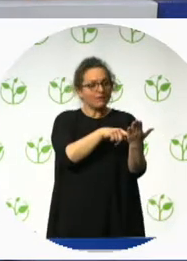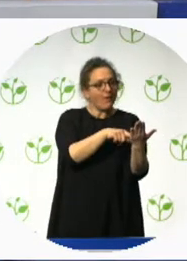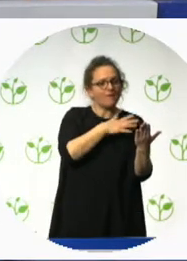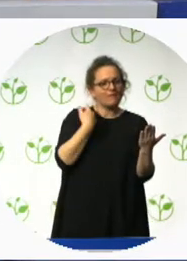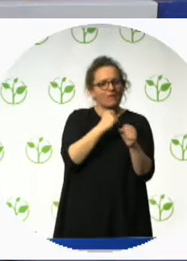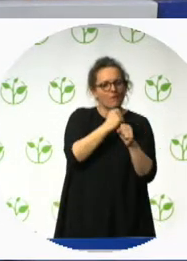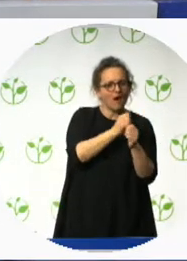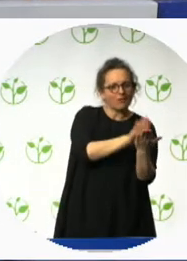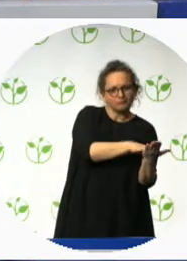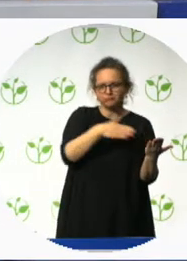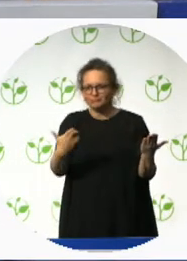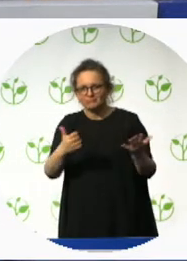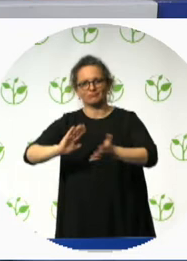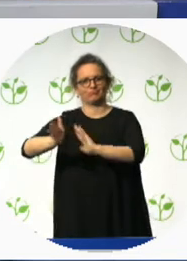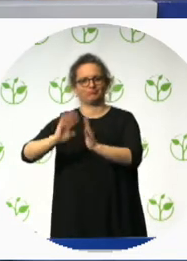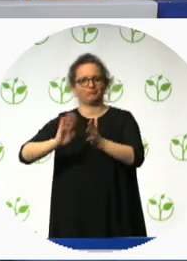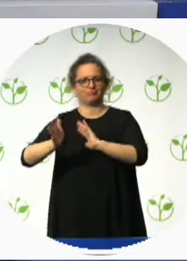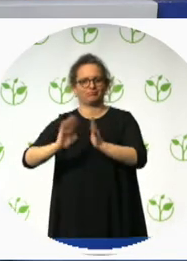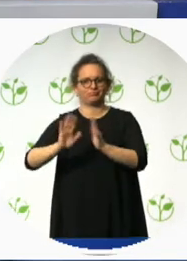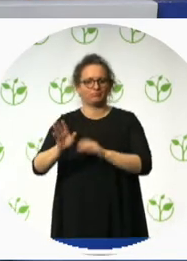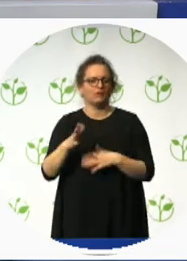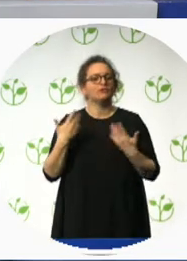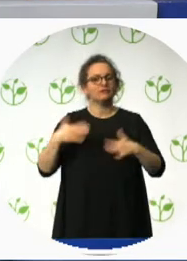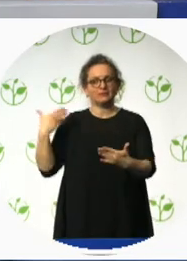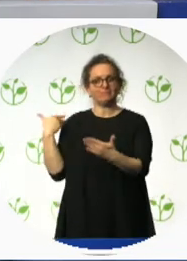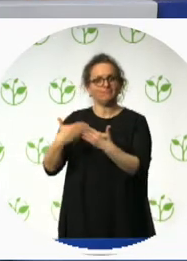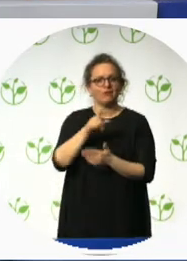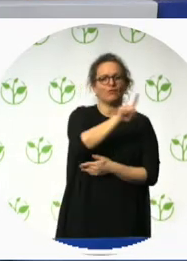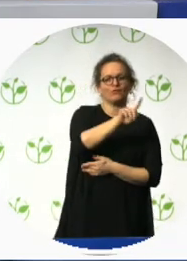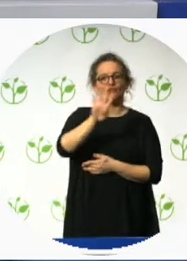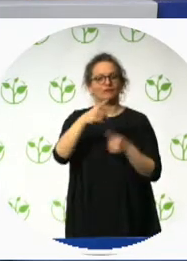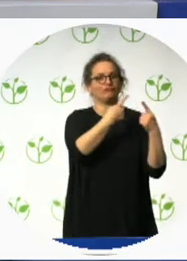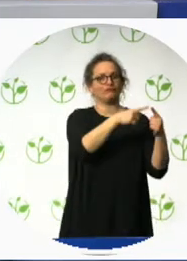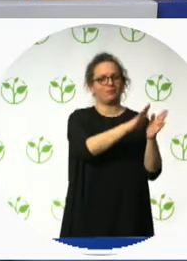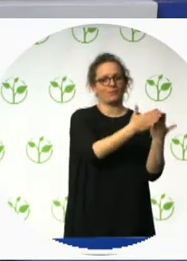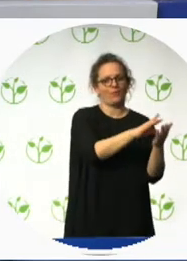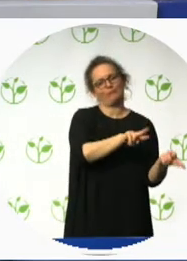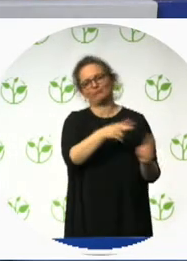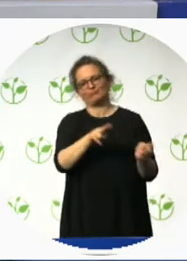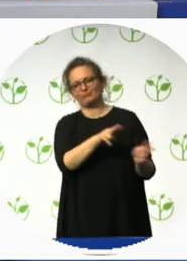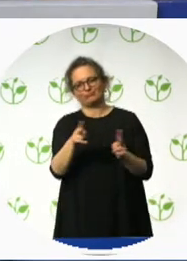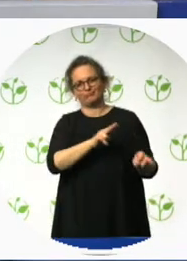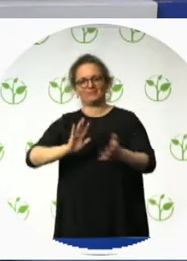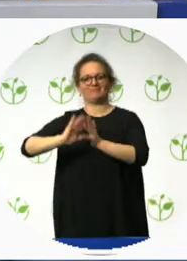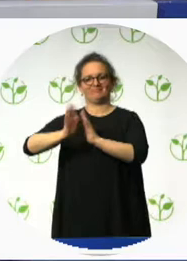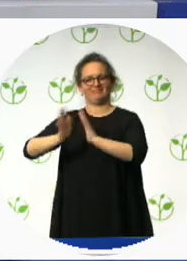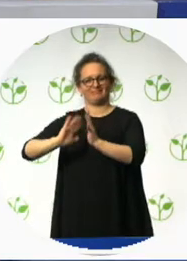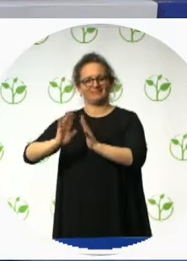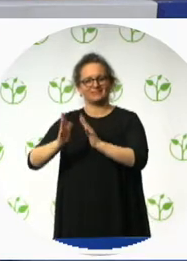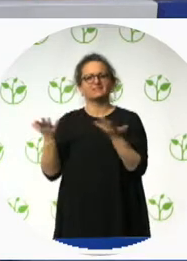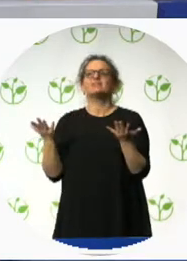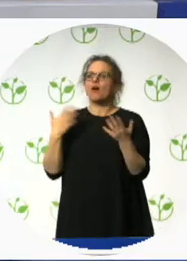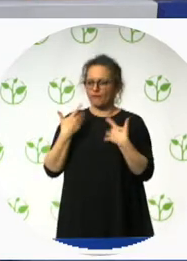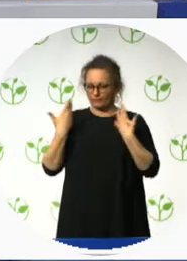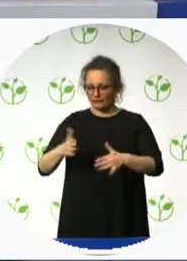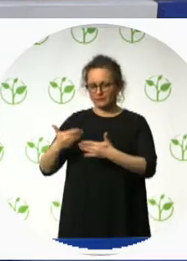with scholars at university. They do nearly the same way in a different one, but it's nice to exchange our experience and work